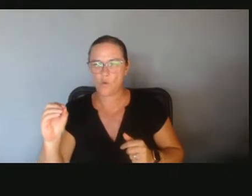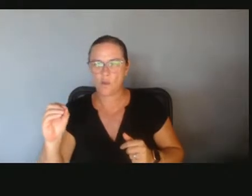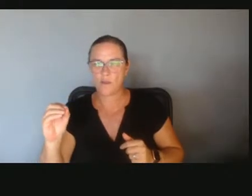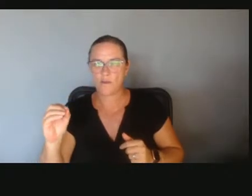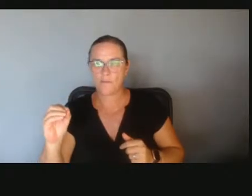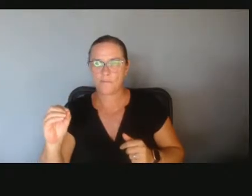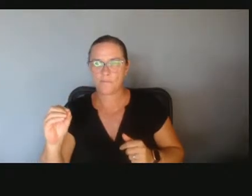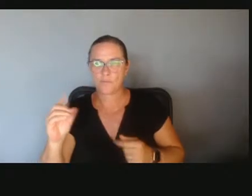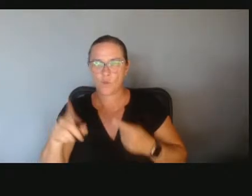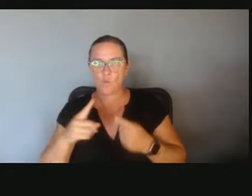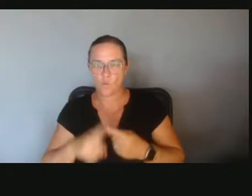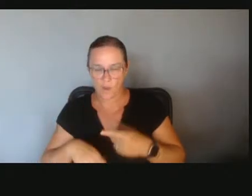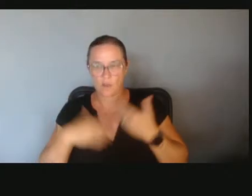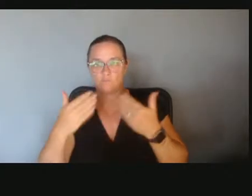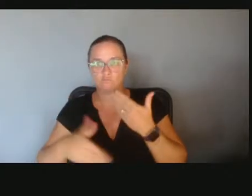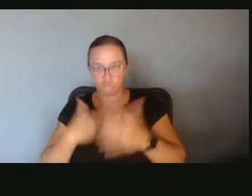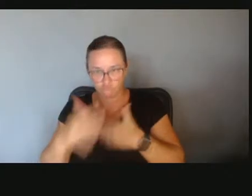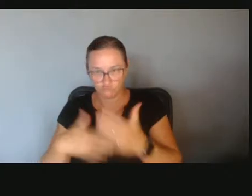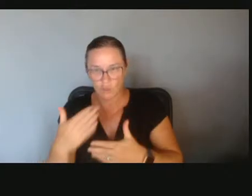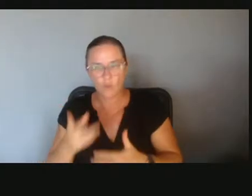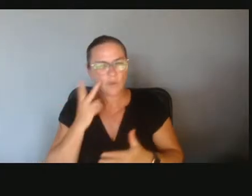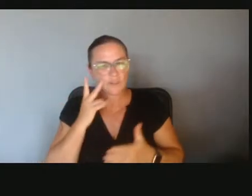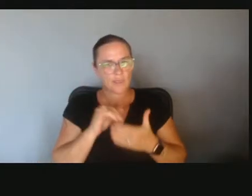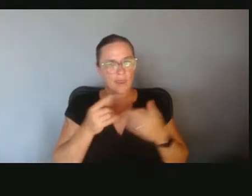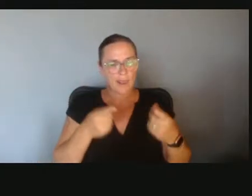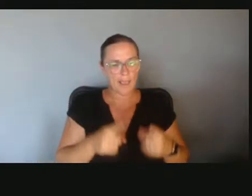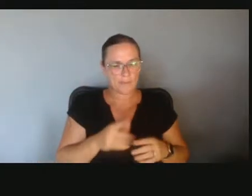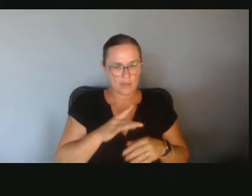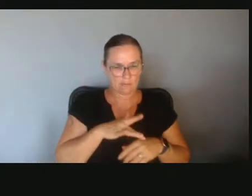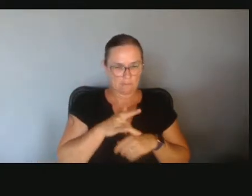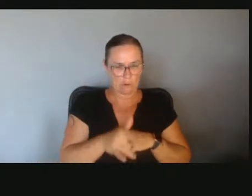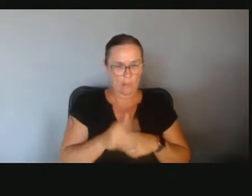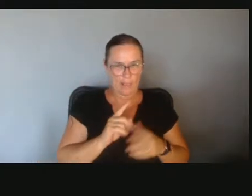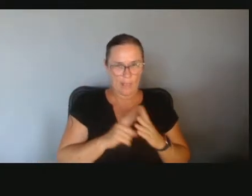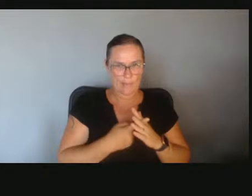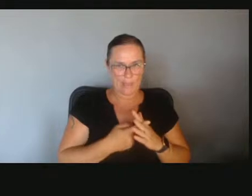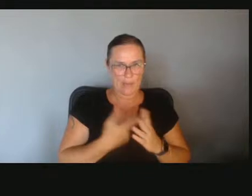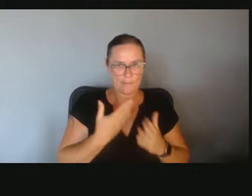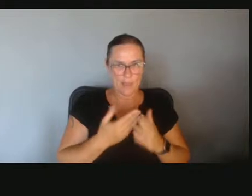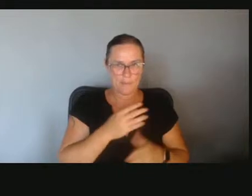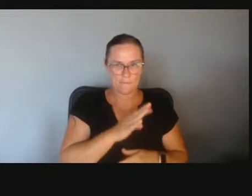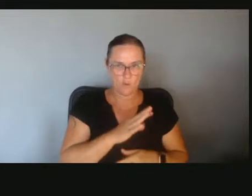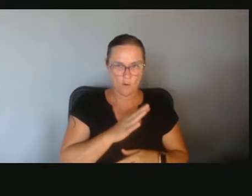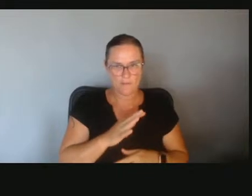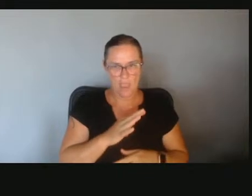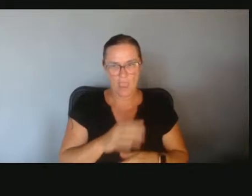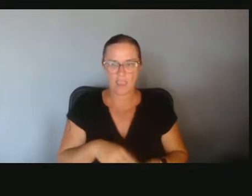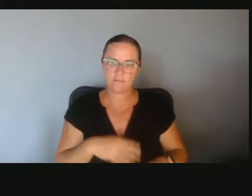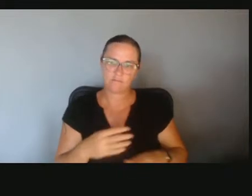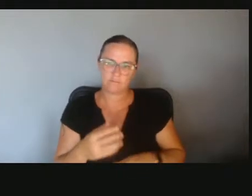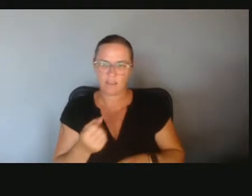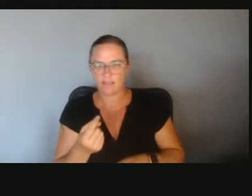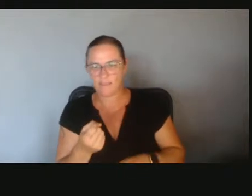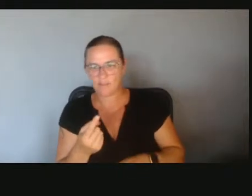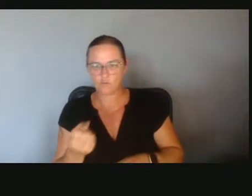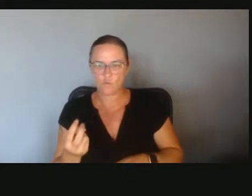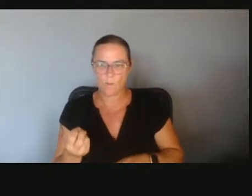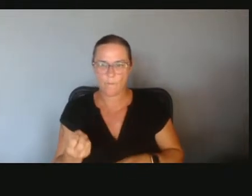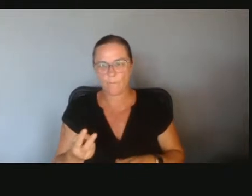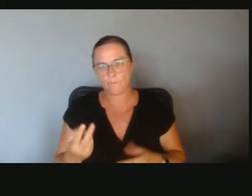Once it got going, you can see that did occur early on. You can see maybe episode 4 and 5, and 11 and 12 here seem to be a couple